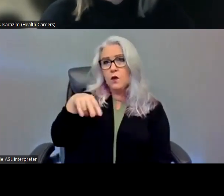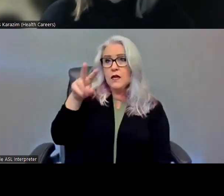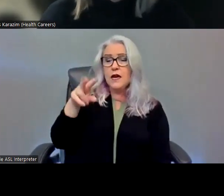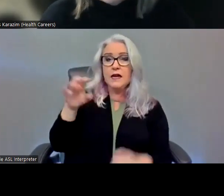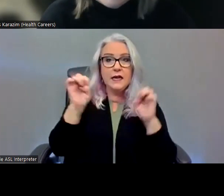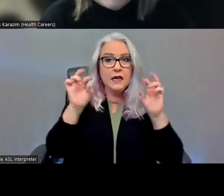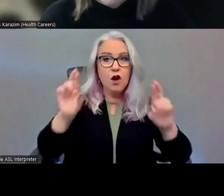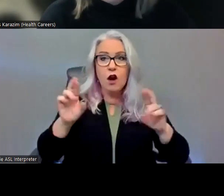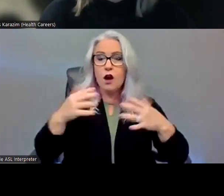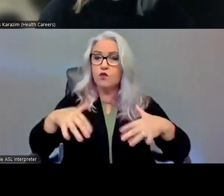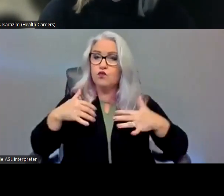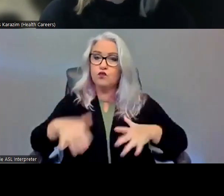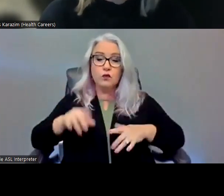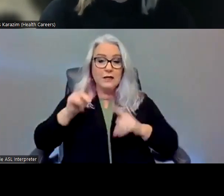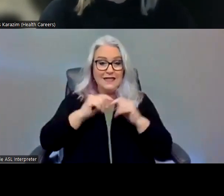room, and notice the team